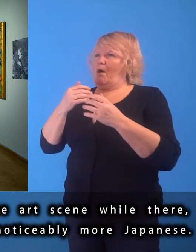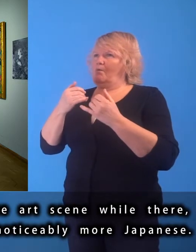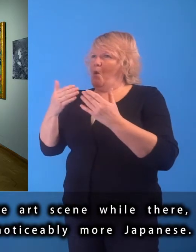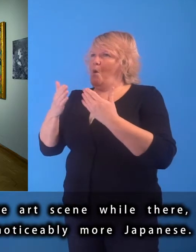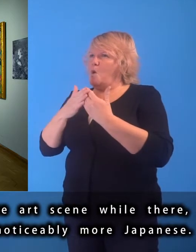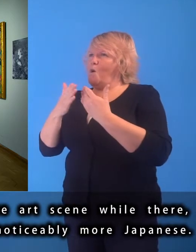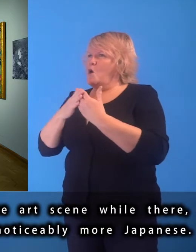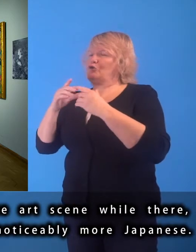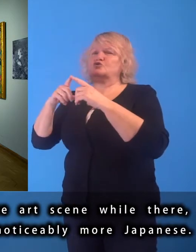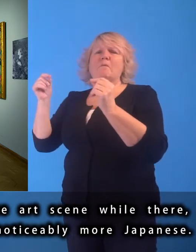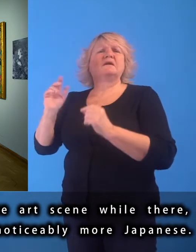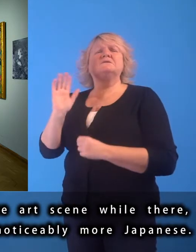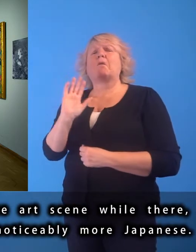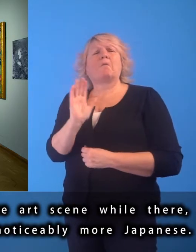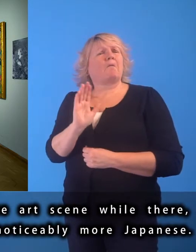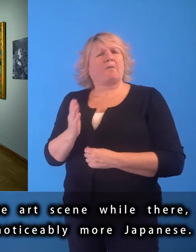Japanese.